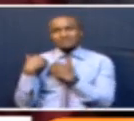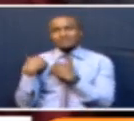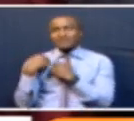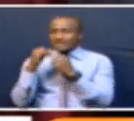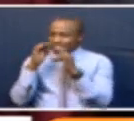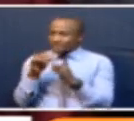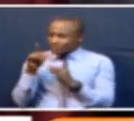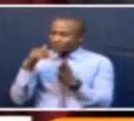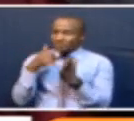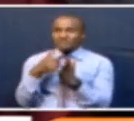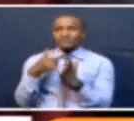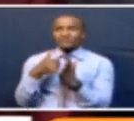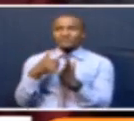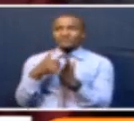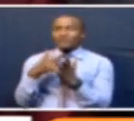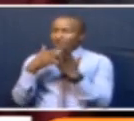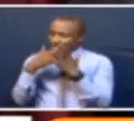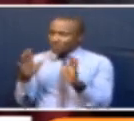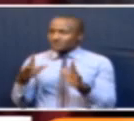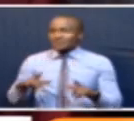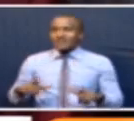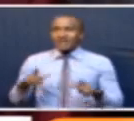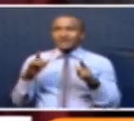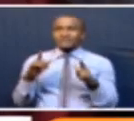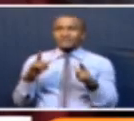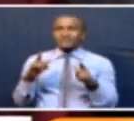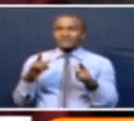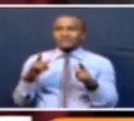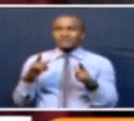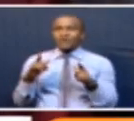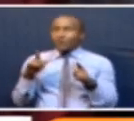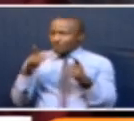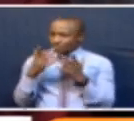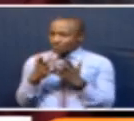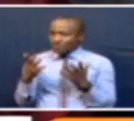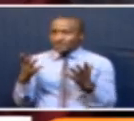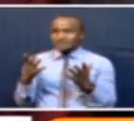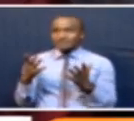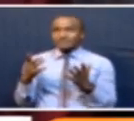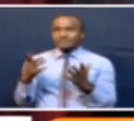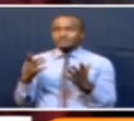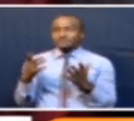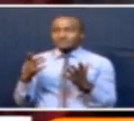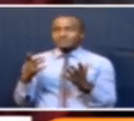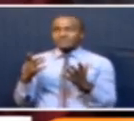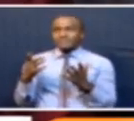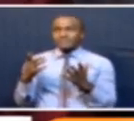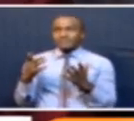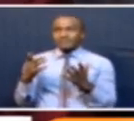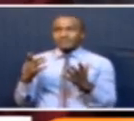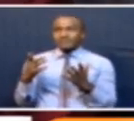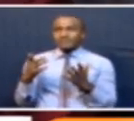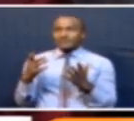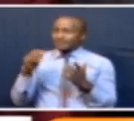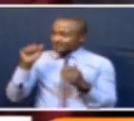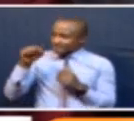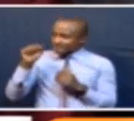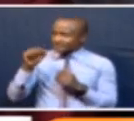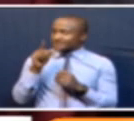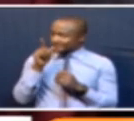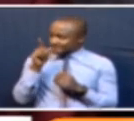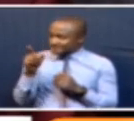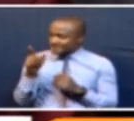you're responsible for the loss of these lives or for the loss of this property. And that's where we're going. So yes, he